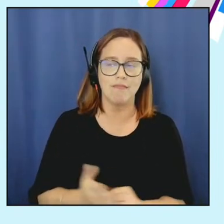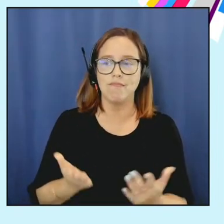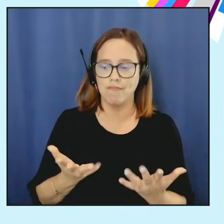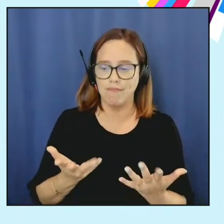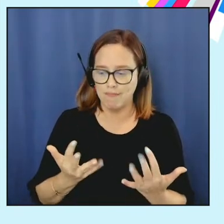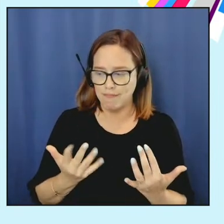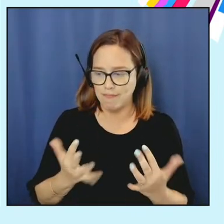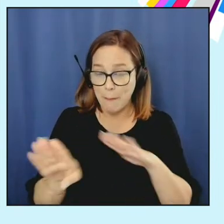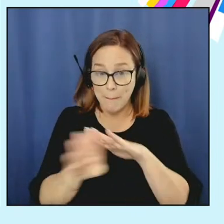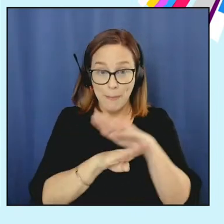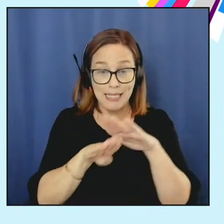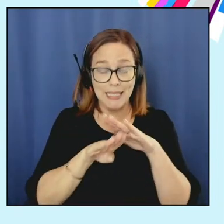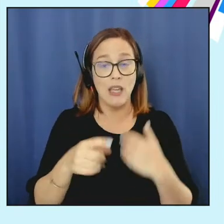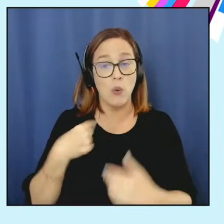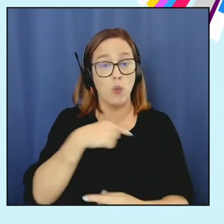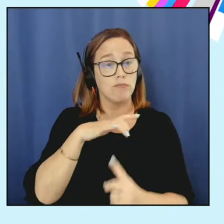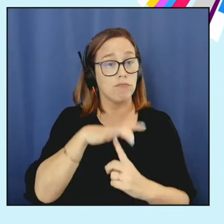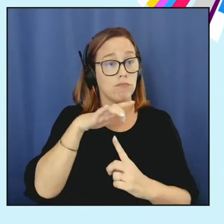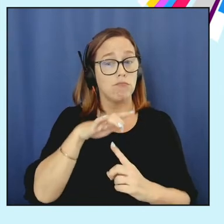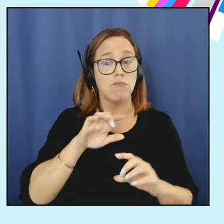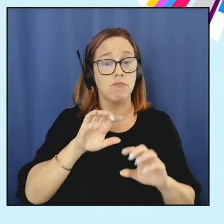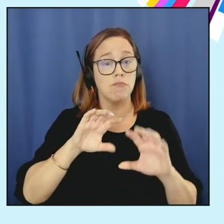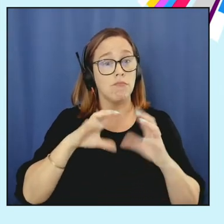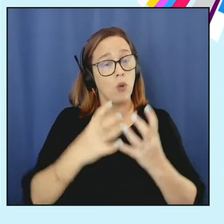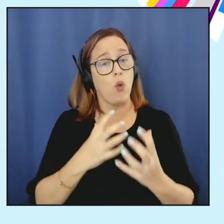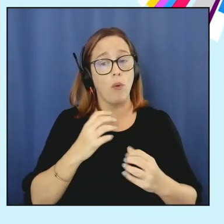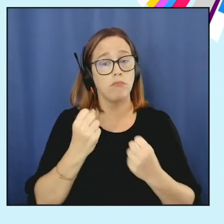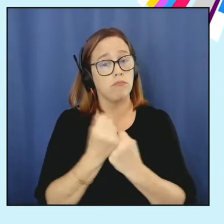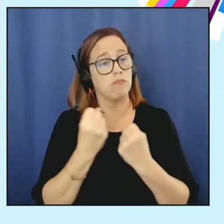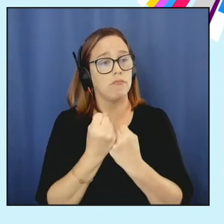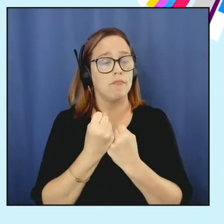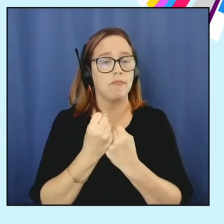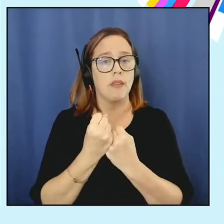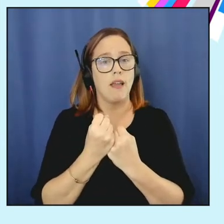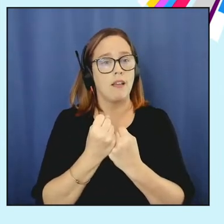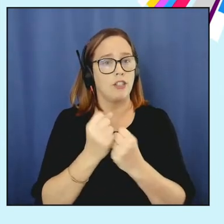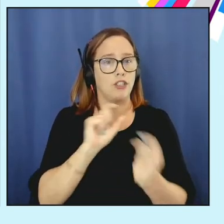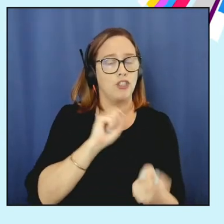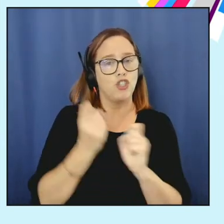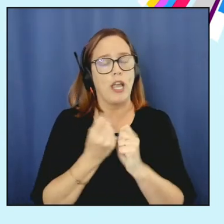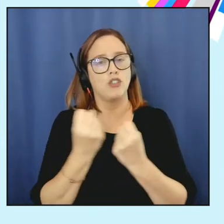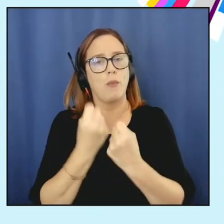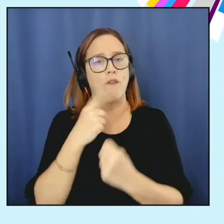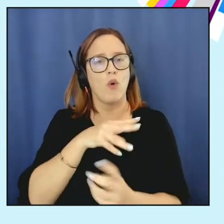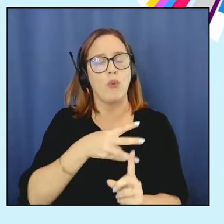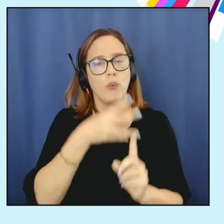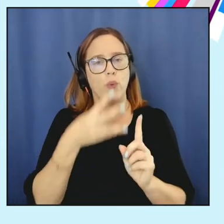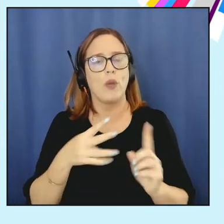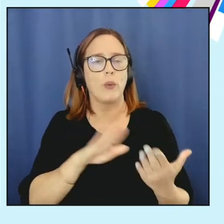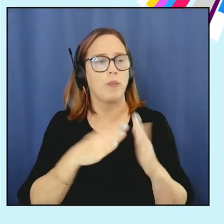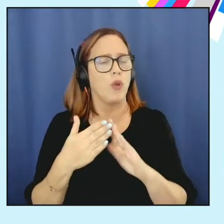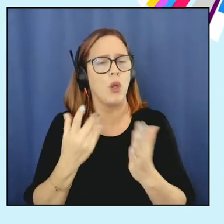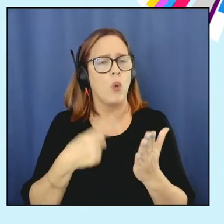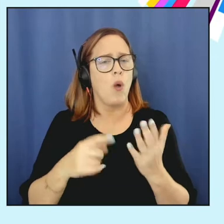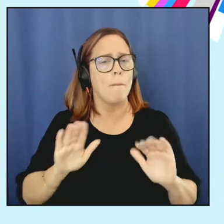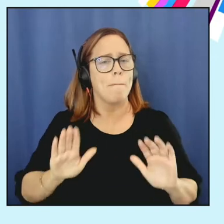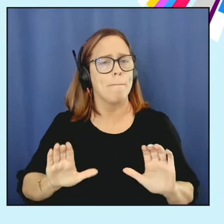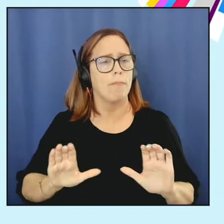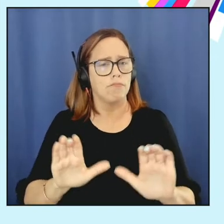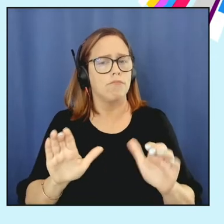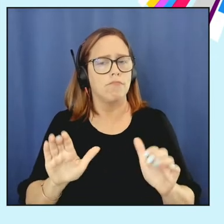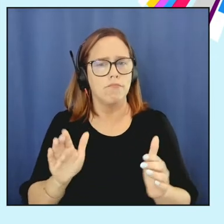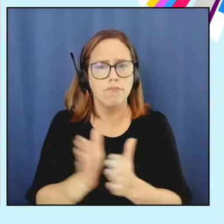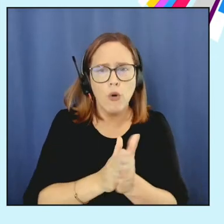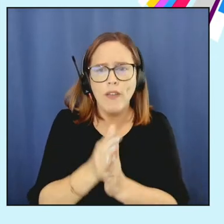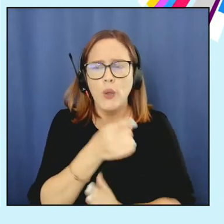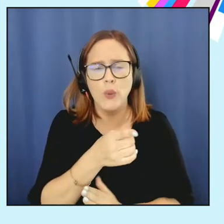As esteemed members of global organizations advocating for change and support for the queer community, what motivates you to keep fighting? What keeps you